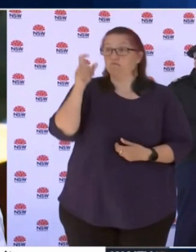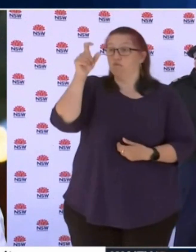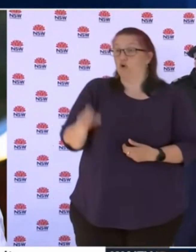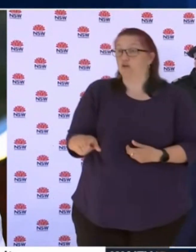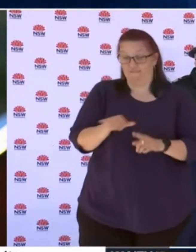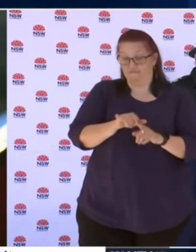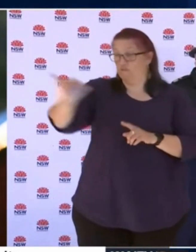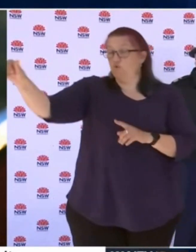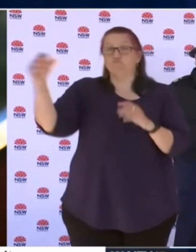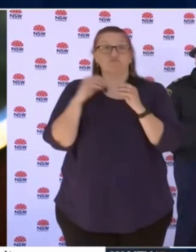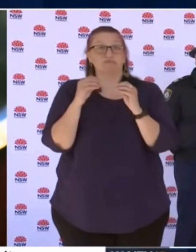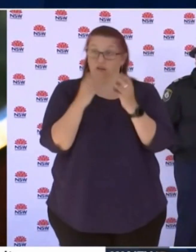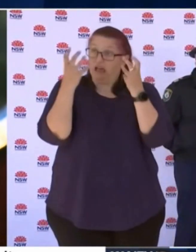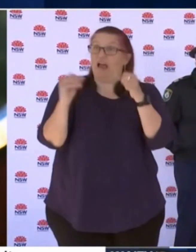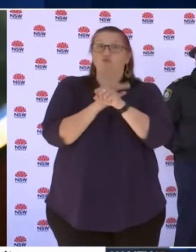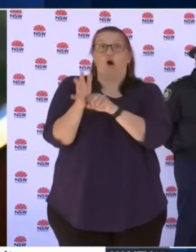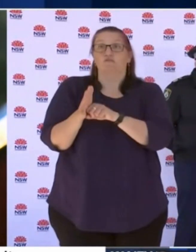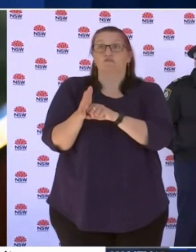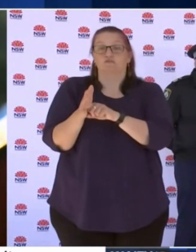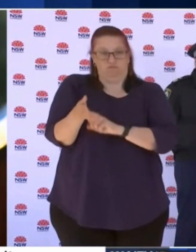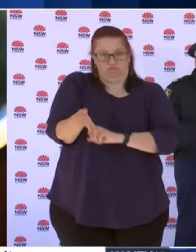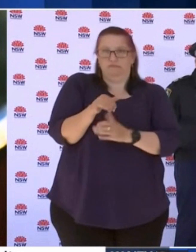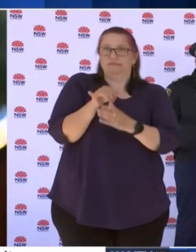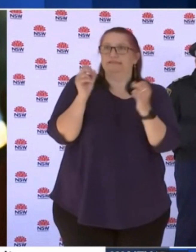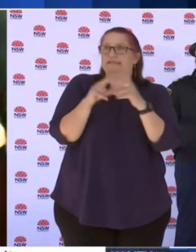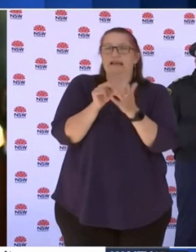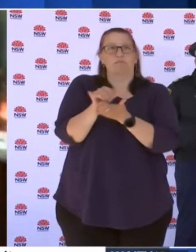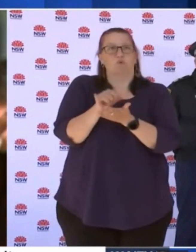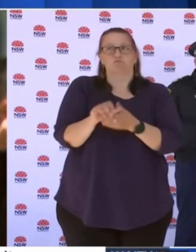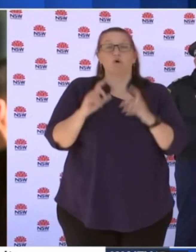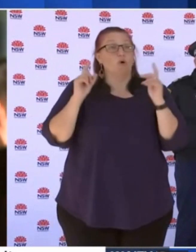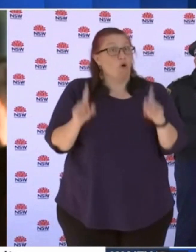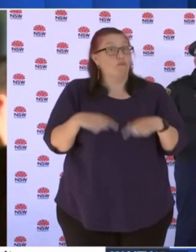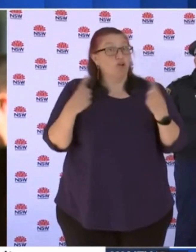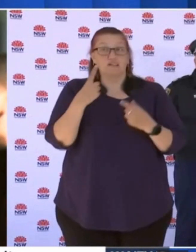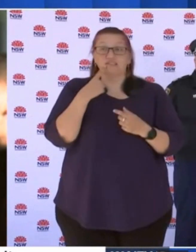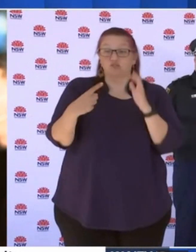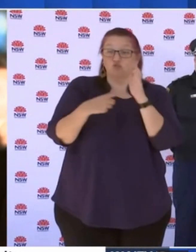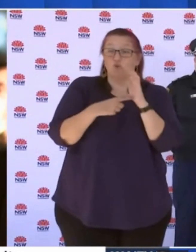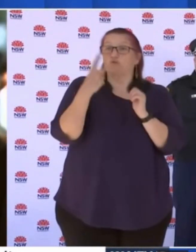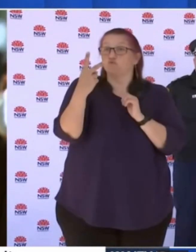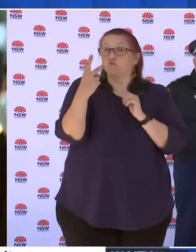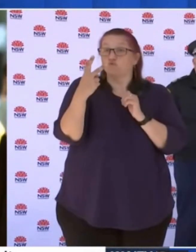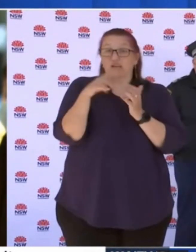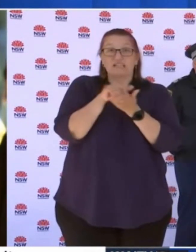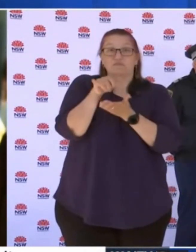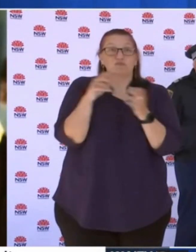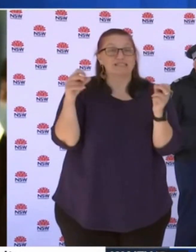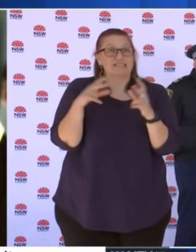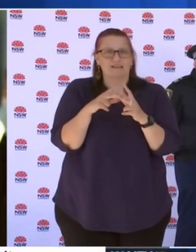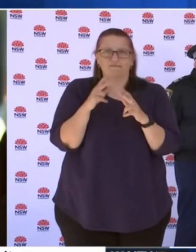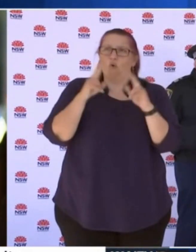Brisbane last Friday already. Overnight, you've listed Terminal 2 at Sydney Airport as a